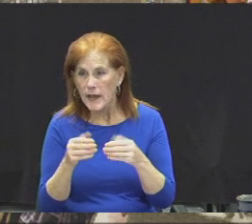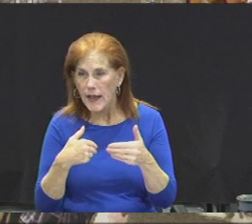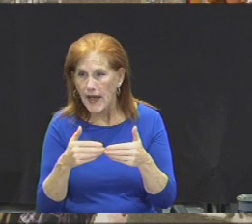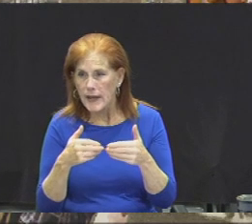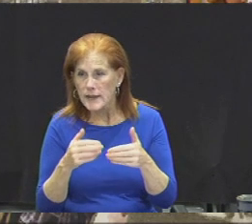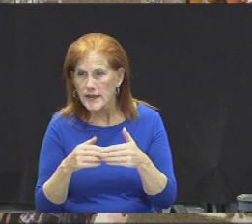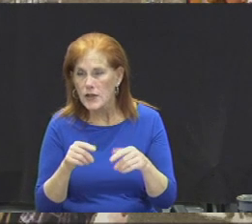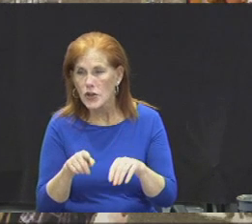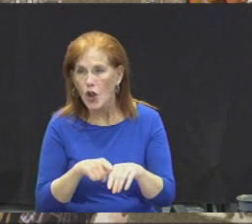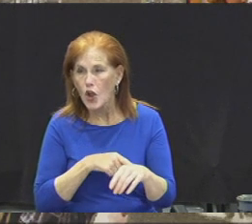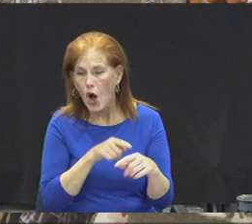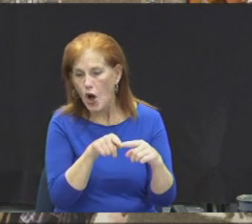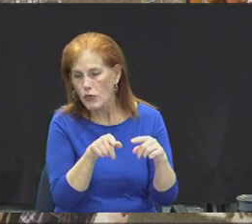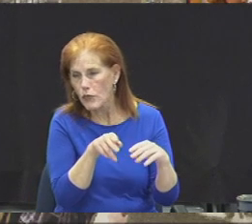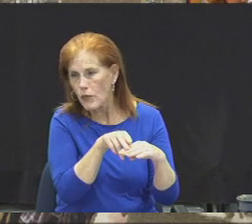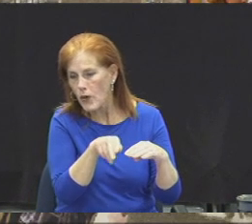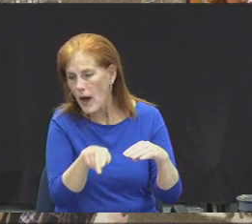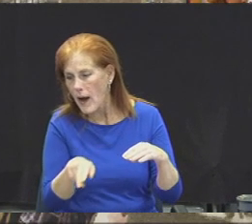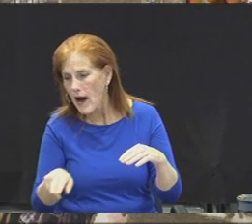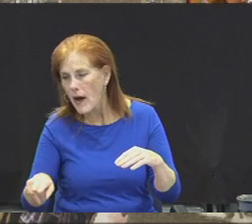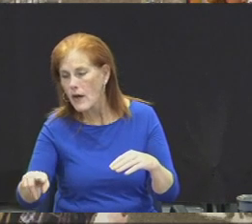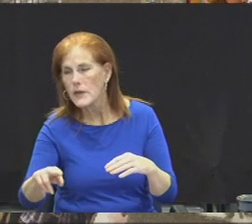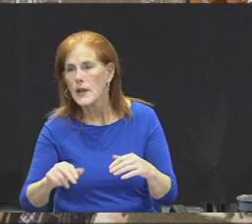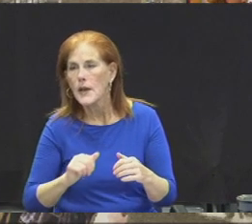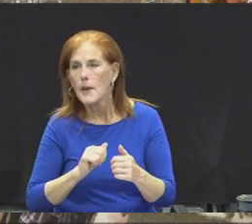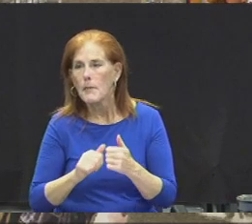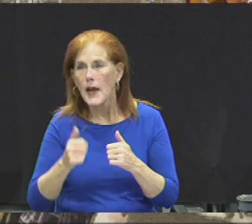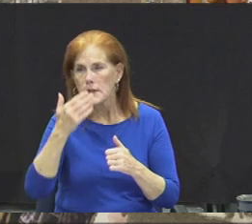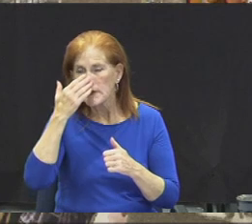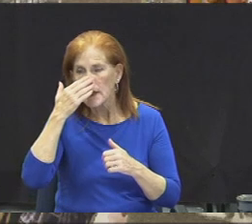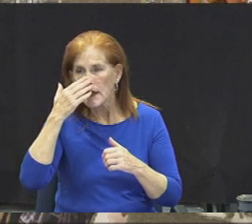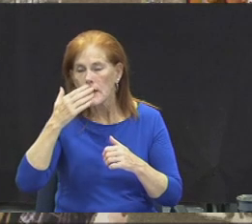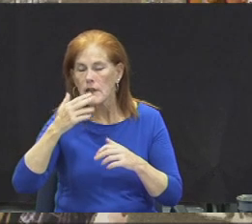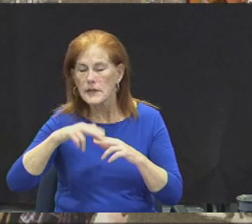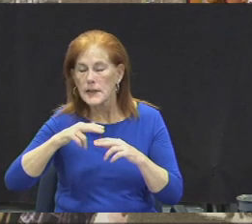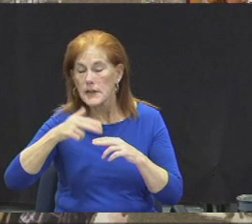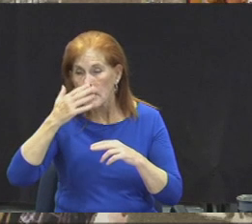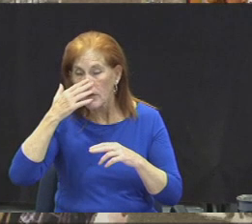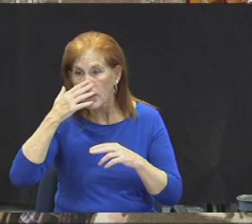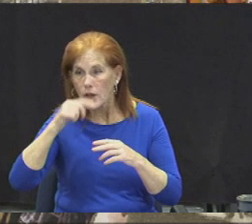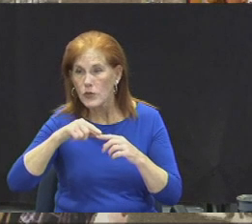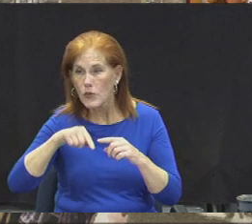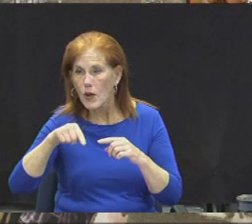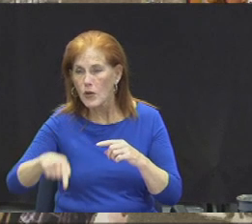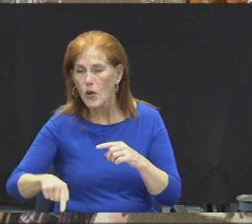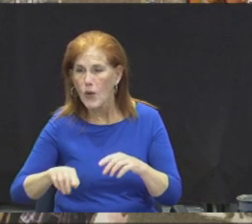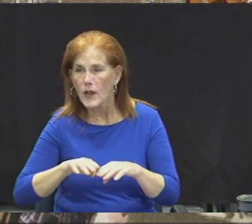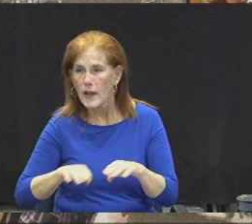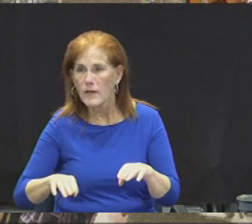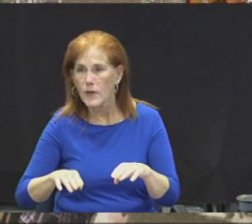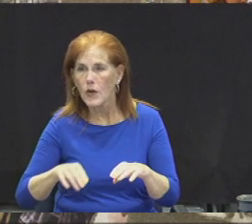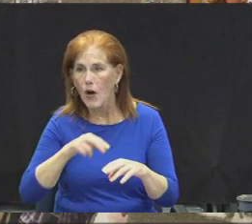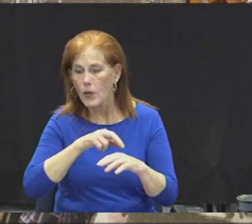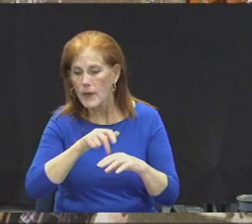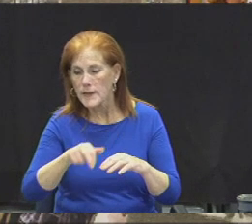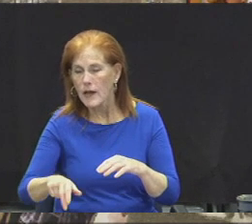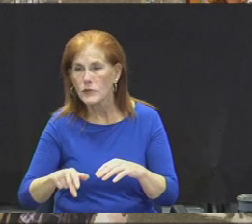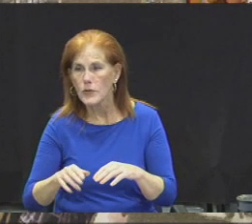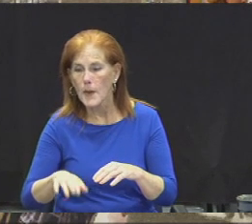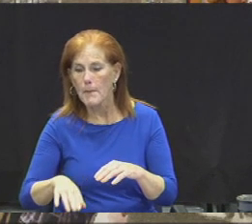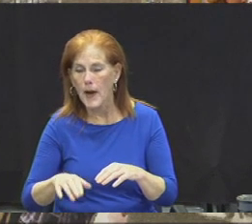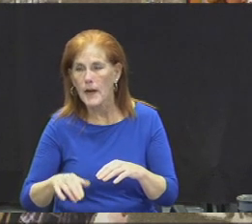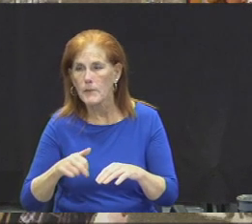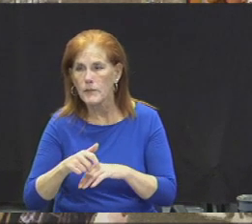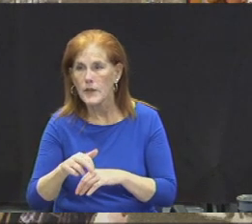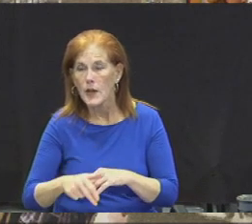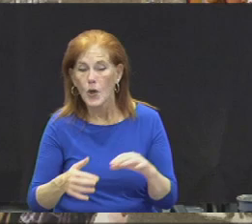long accessible route that takes you past the seating in the front into the lower level and all the way down to the front to the bottom of these steps. We've linked this